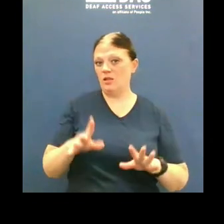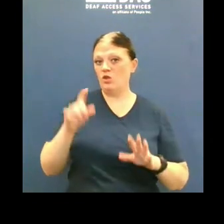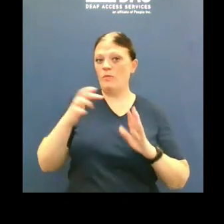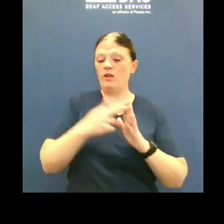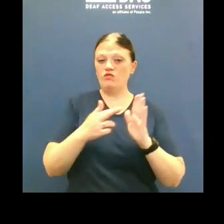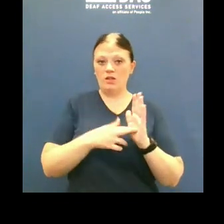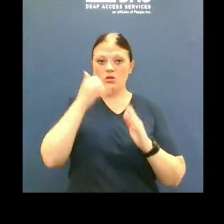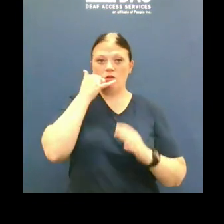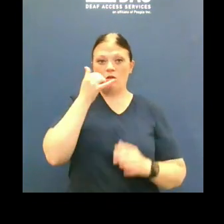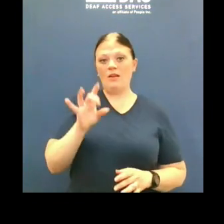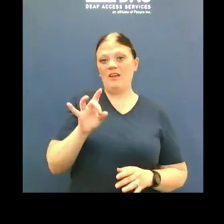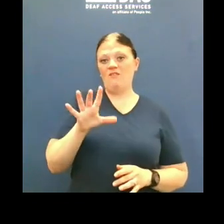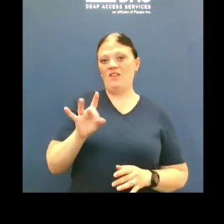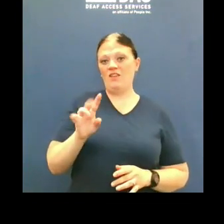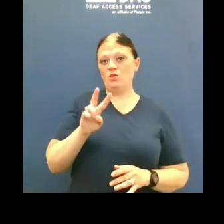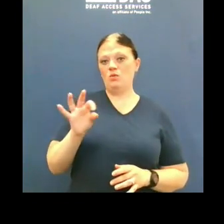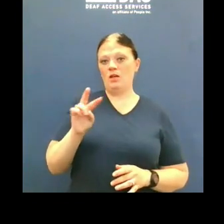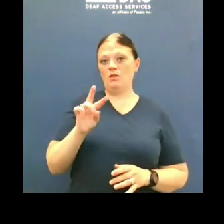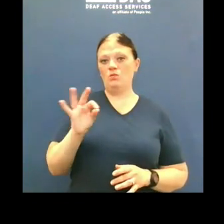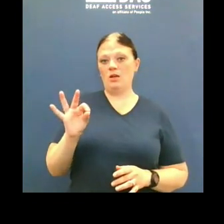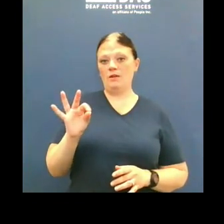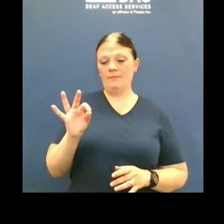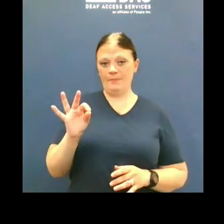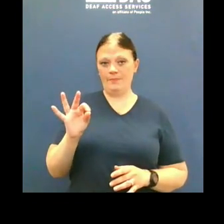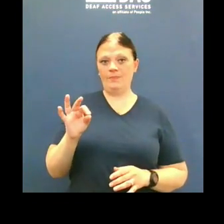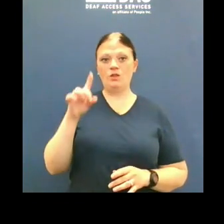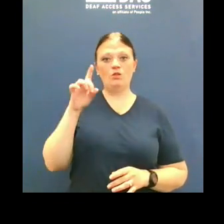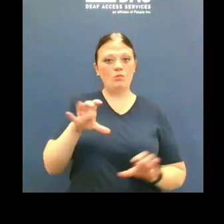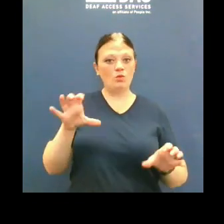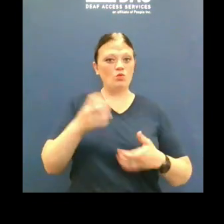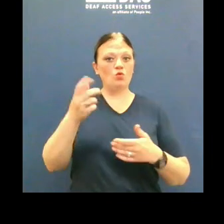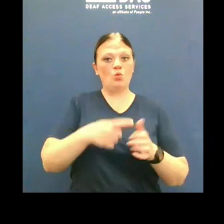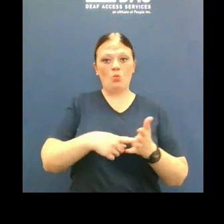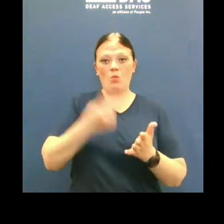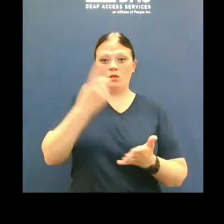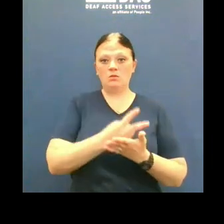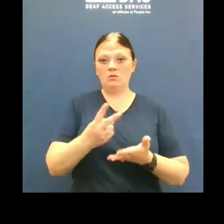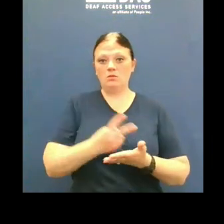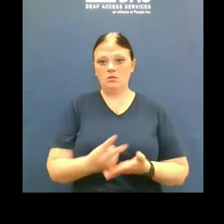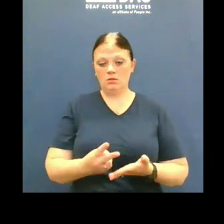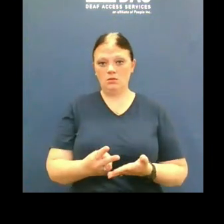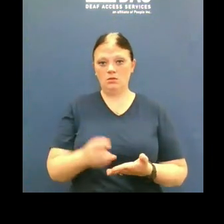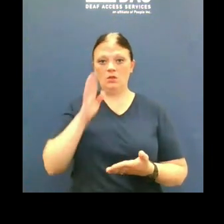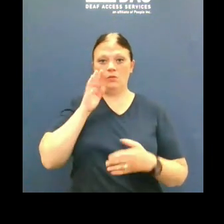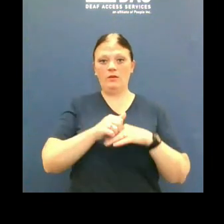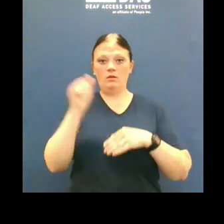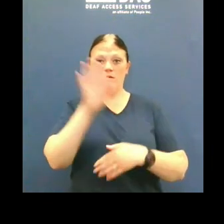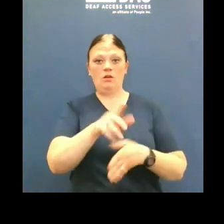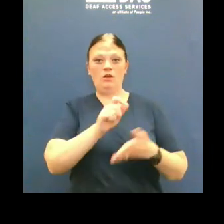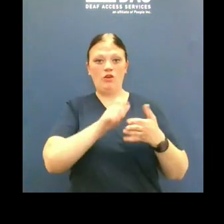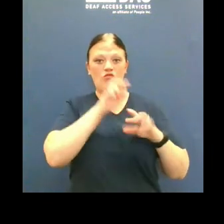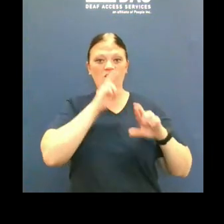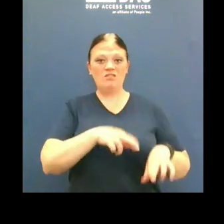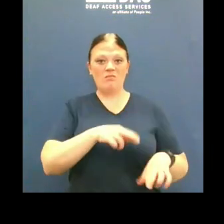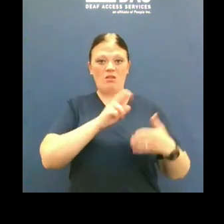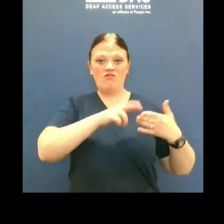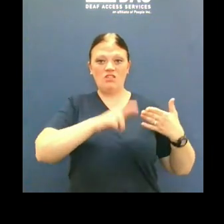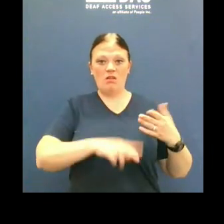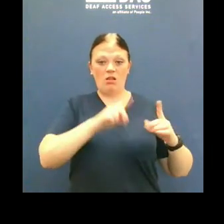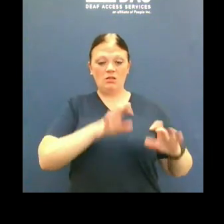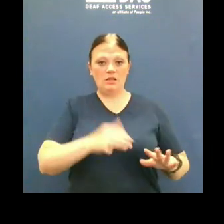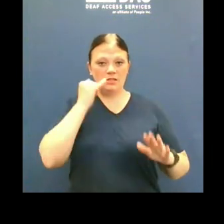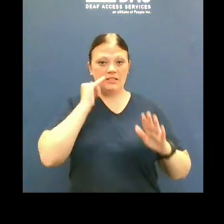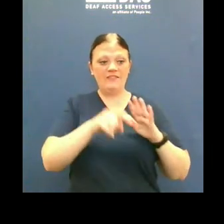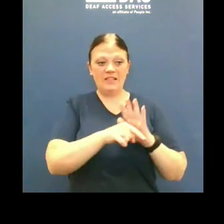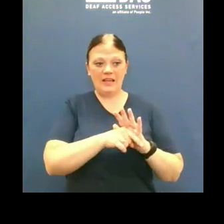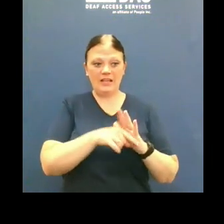course, call at 858-2929. You have to do that once every 2 weeks. You will get a written response from Erie County on the results of your test, so if you have a